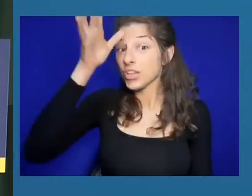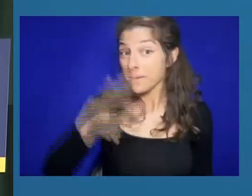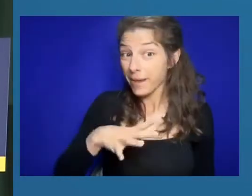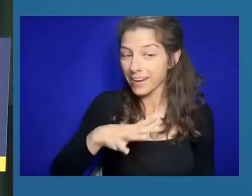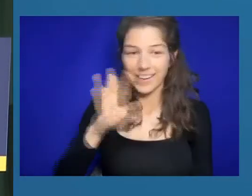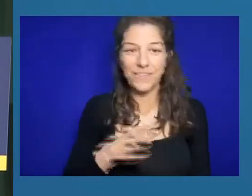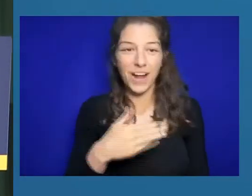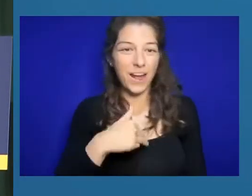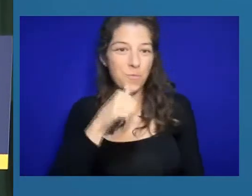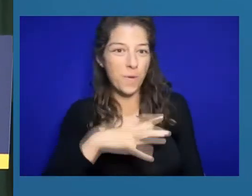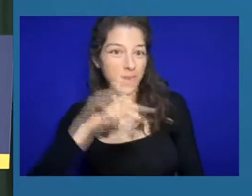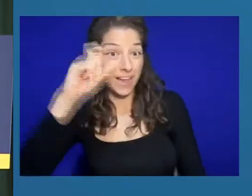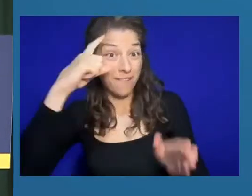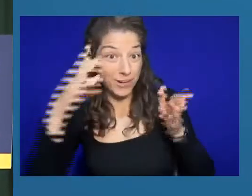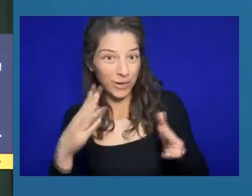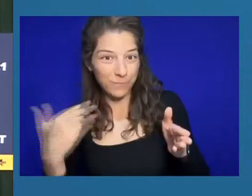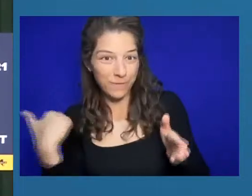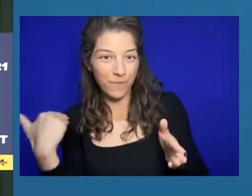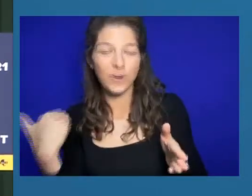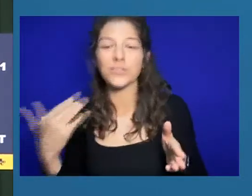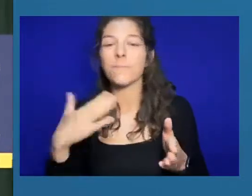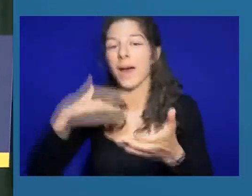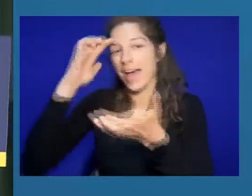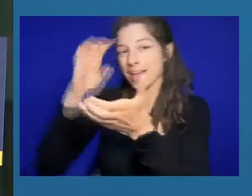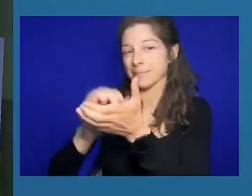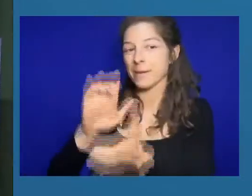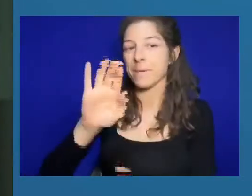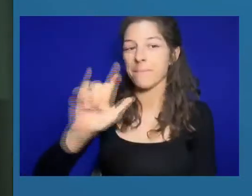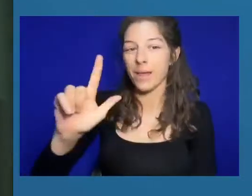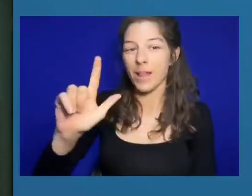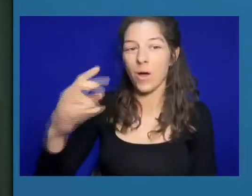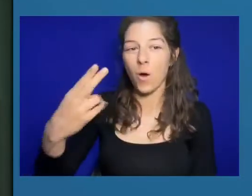woman governor before. So, ladies and gentlemen, my husband, Bill Hochul, is here.